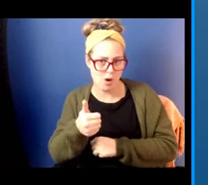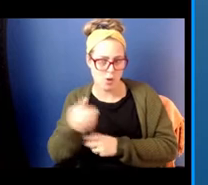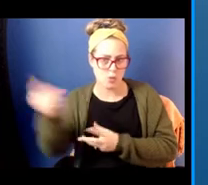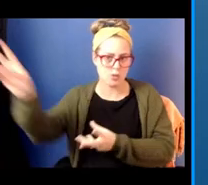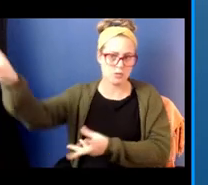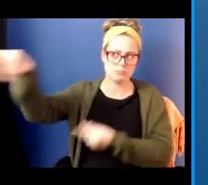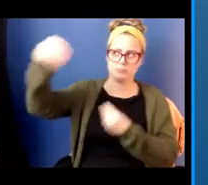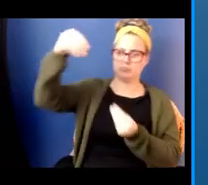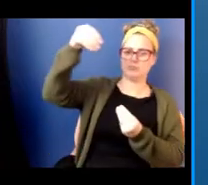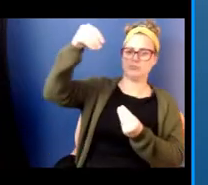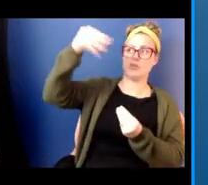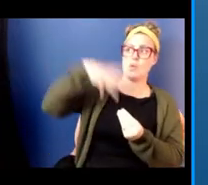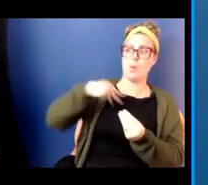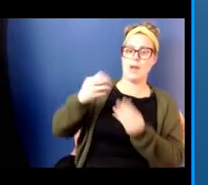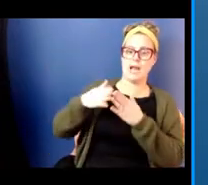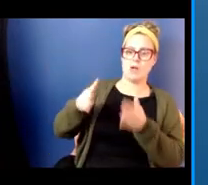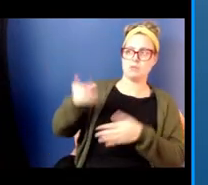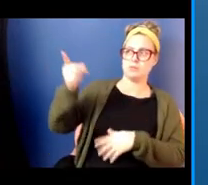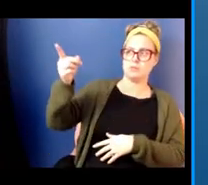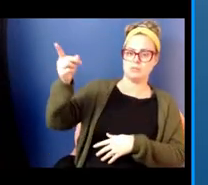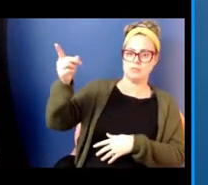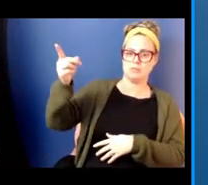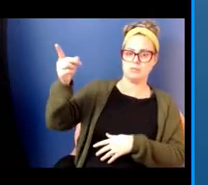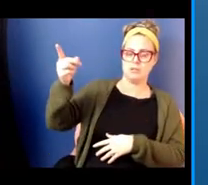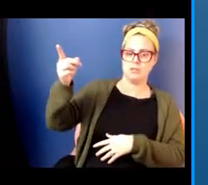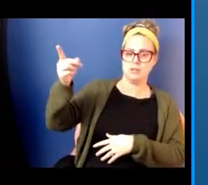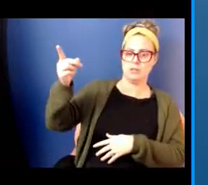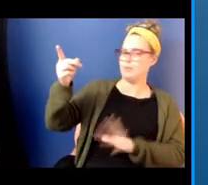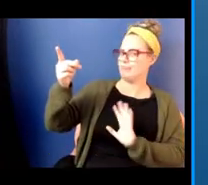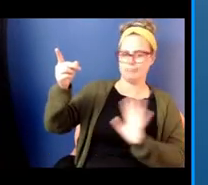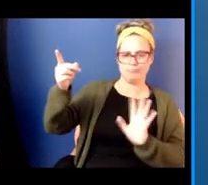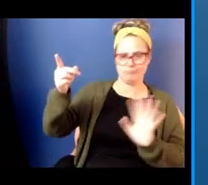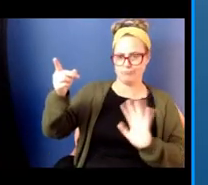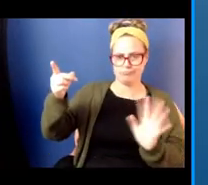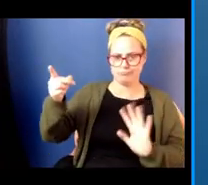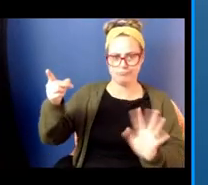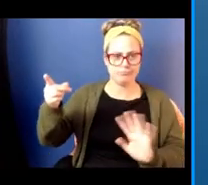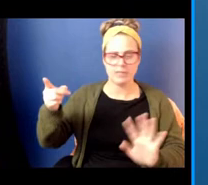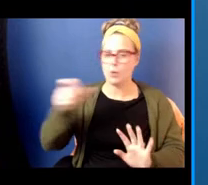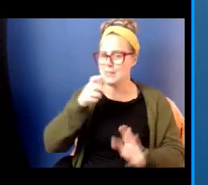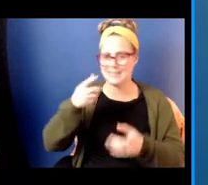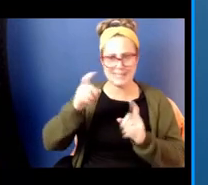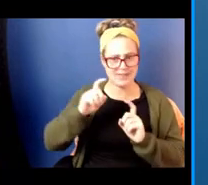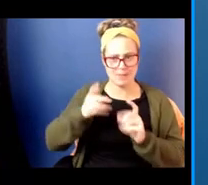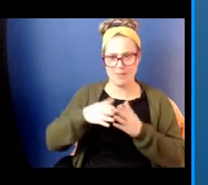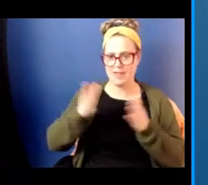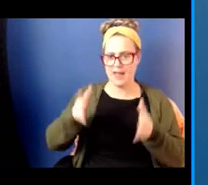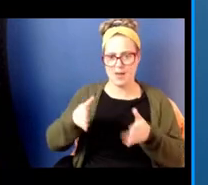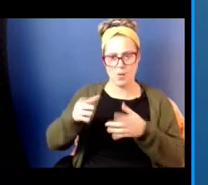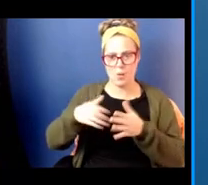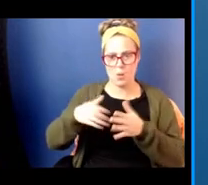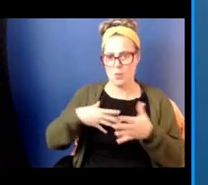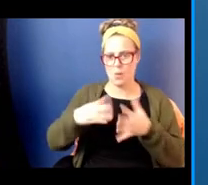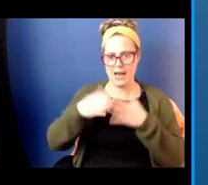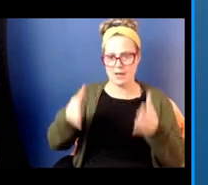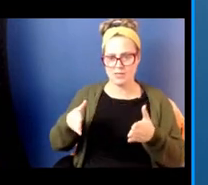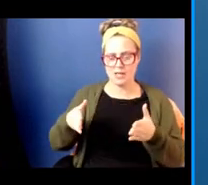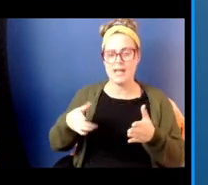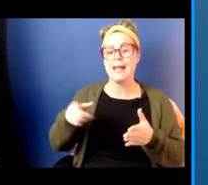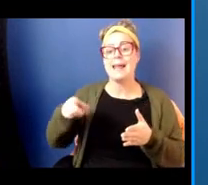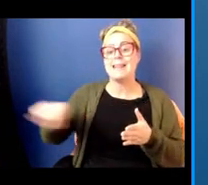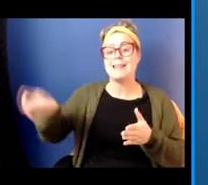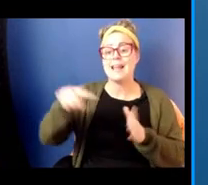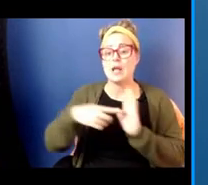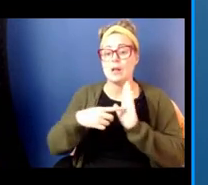it was not given to us by the White House the White House looked at everything that we had done looked at every document